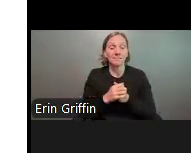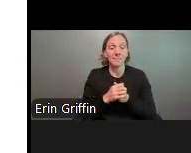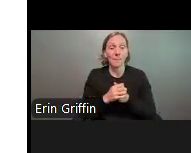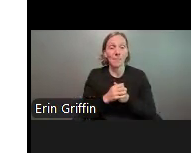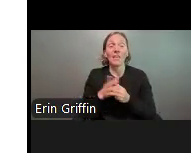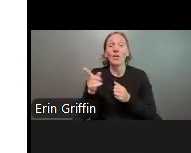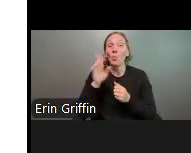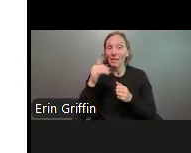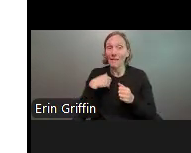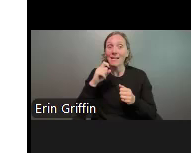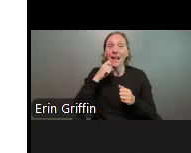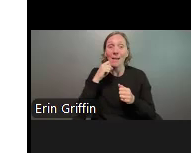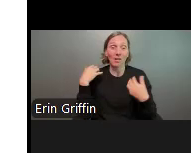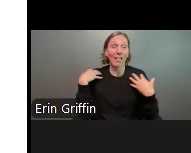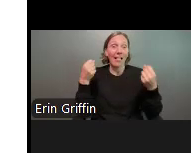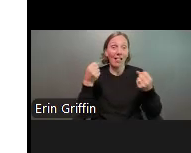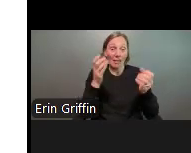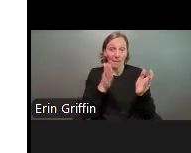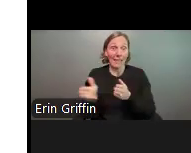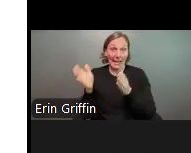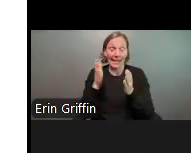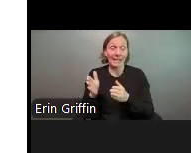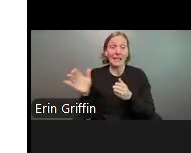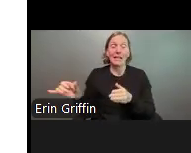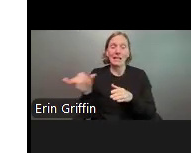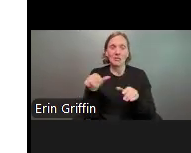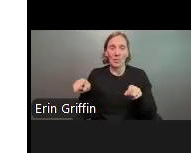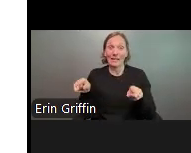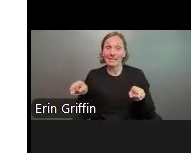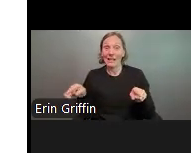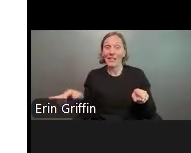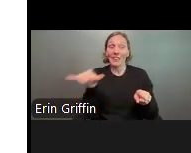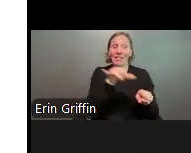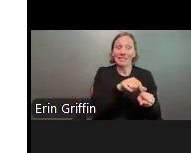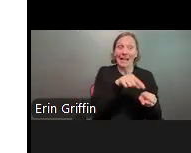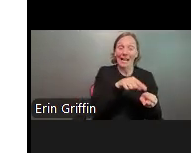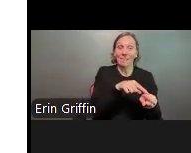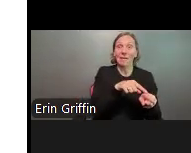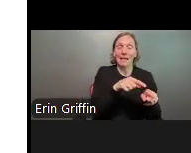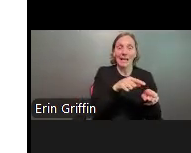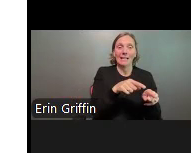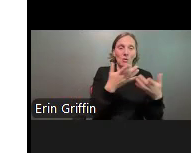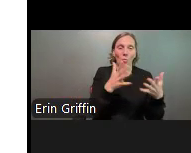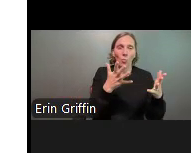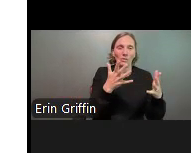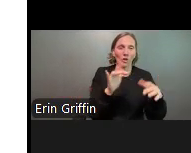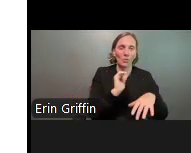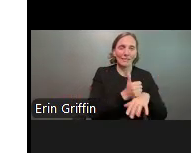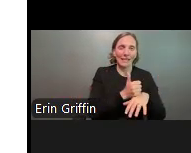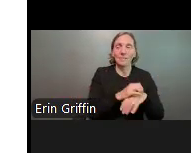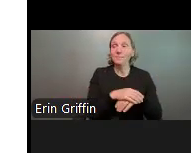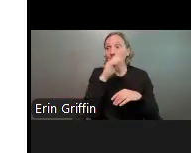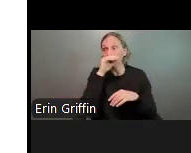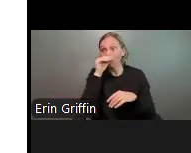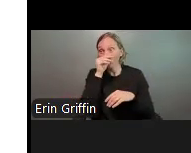Health plan, just like they do in that integrated managed care structure. And then dental services will be covered directly by the